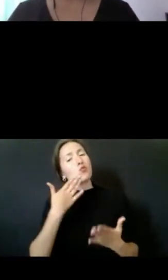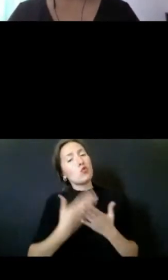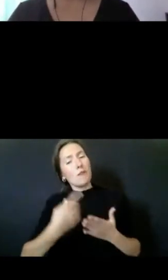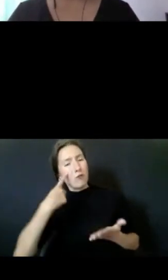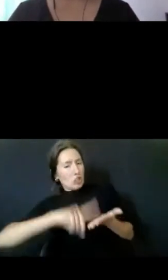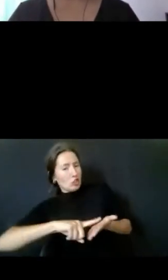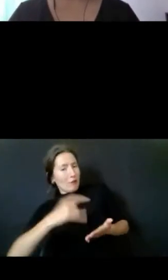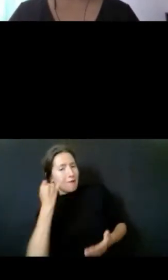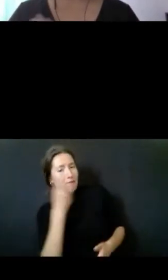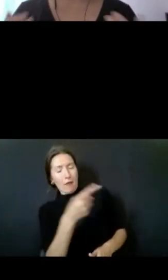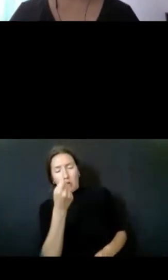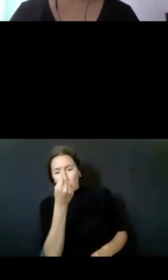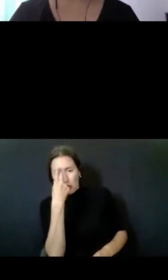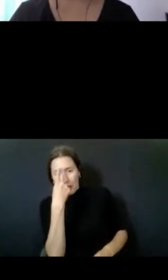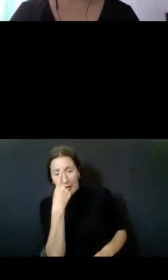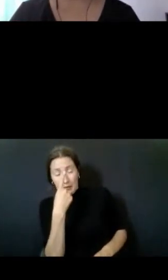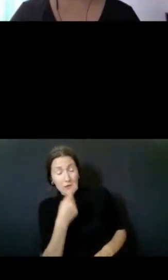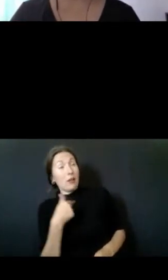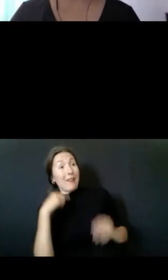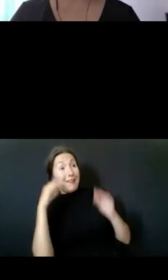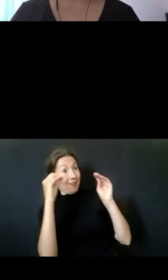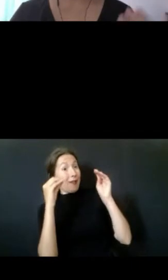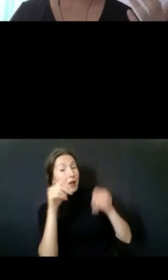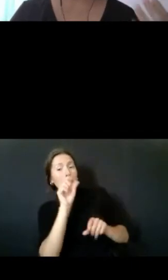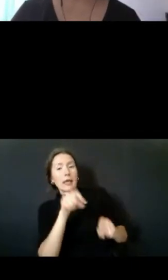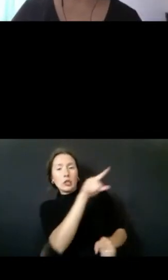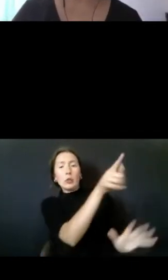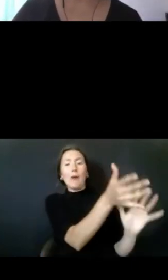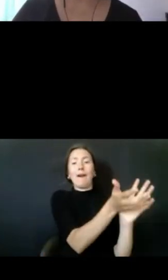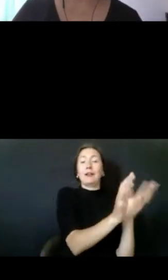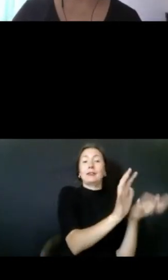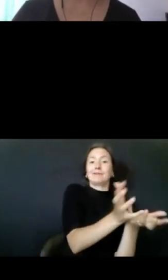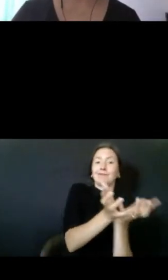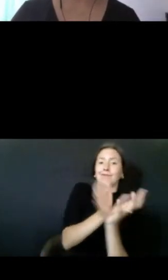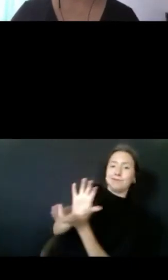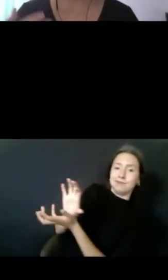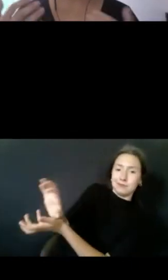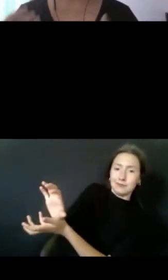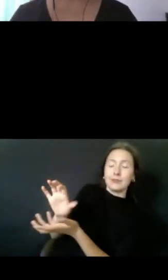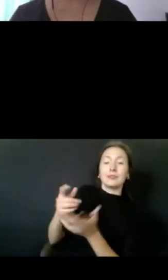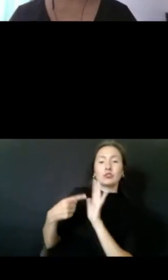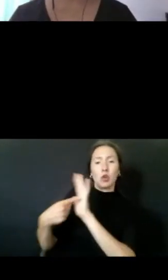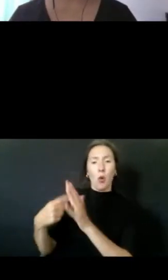words and in their own way what they've learned and how they've learned it. It's